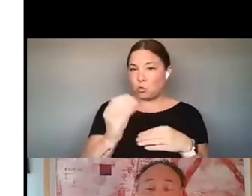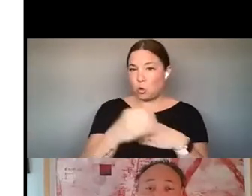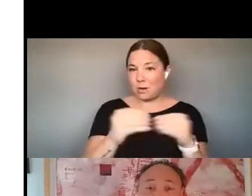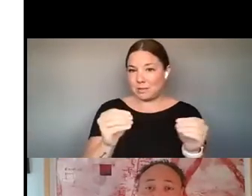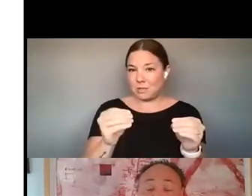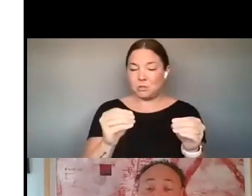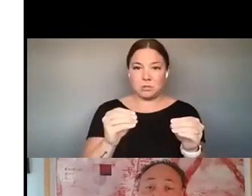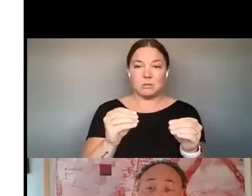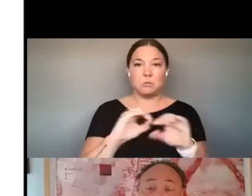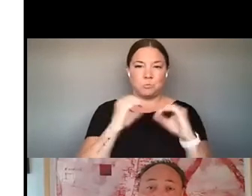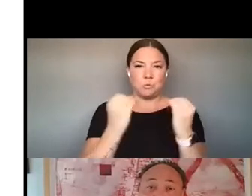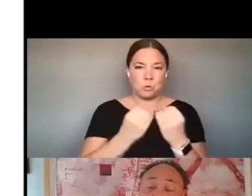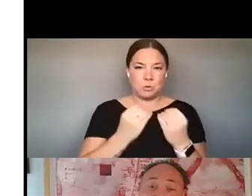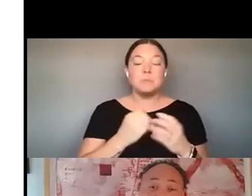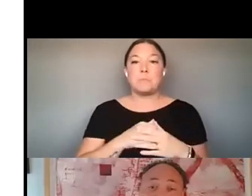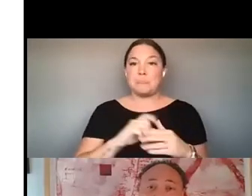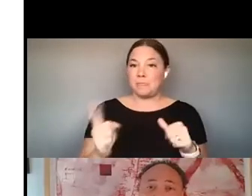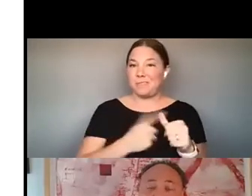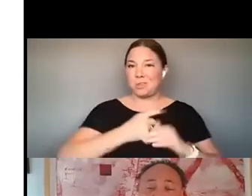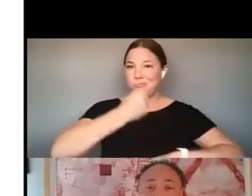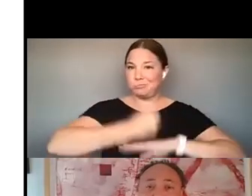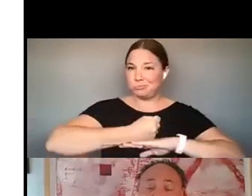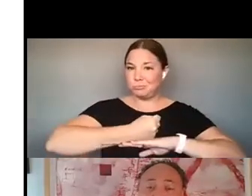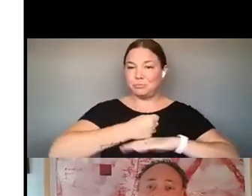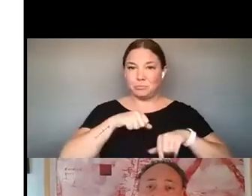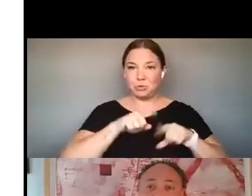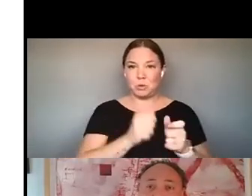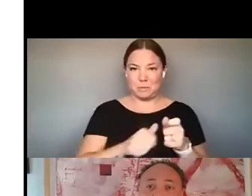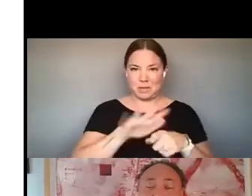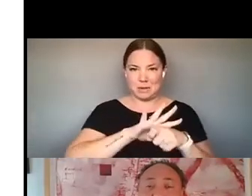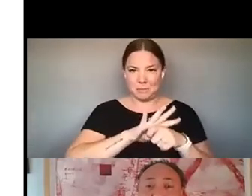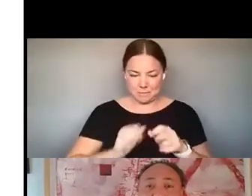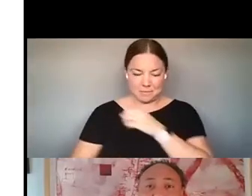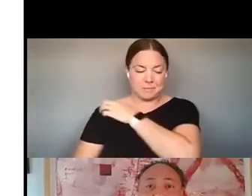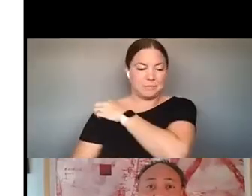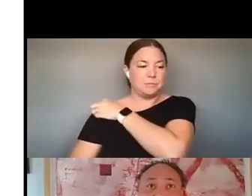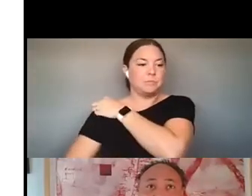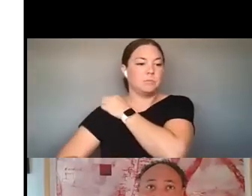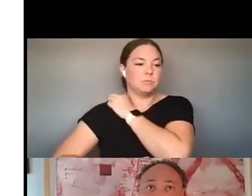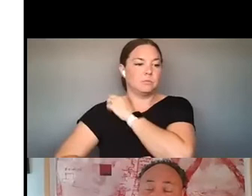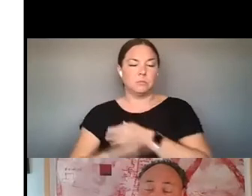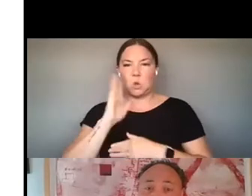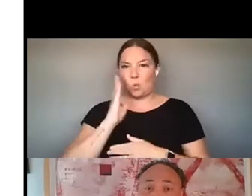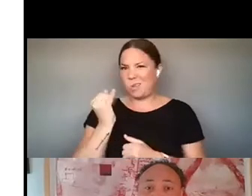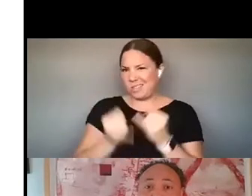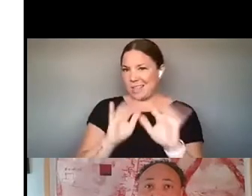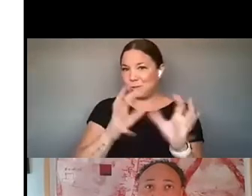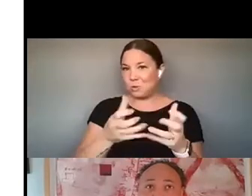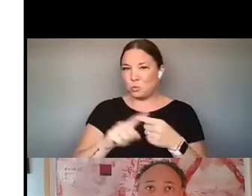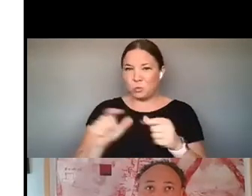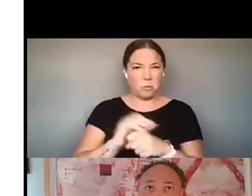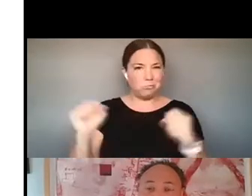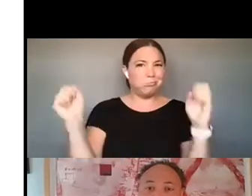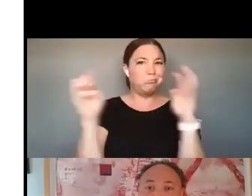businesses that were forced to shut down when the pandemic began, and they'll be among the last to fully reopen.